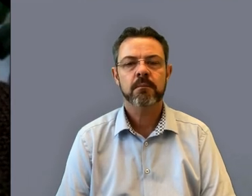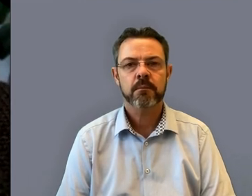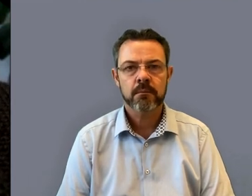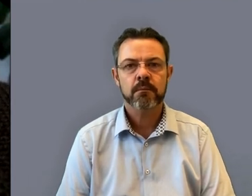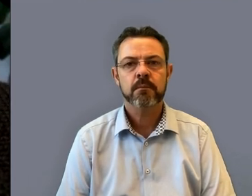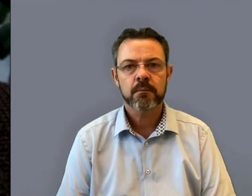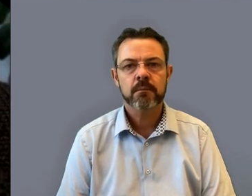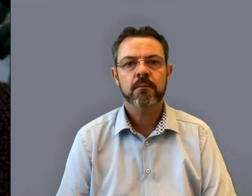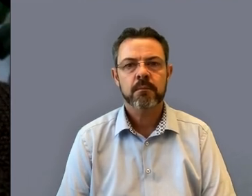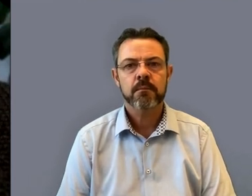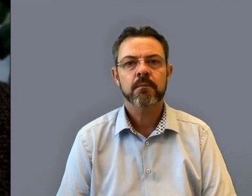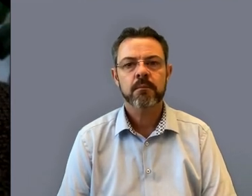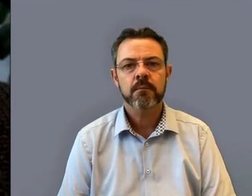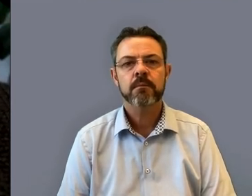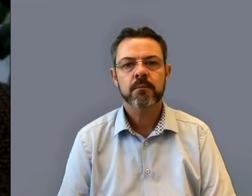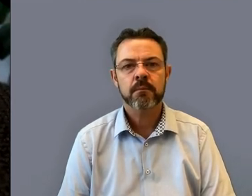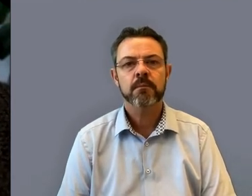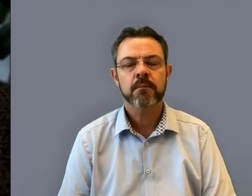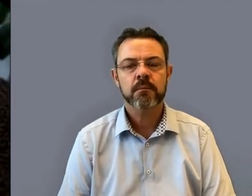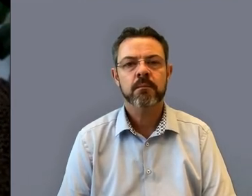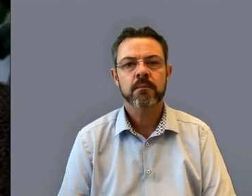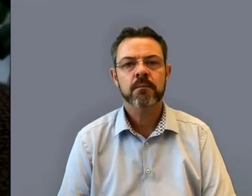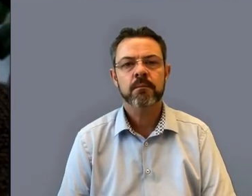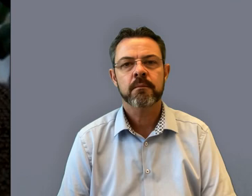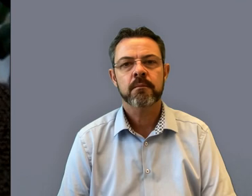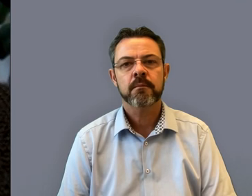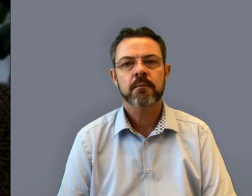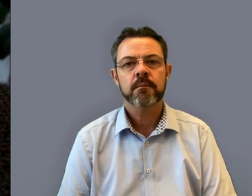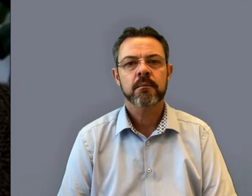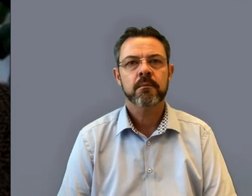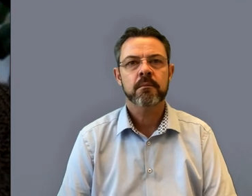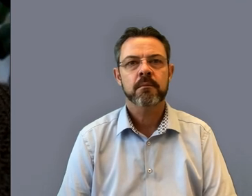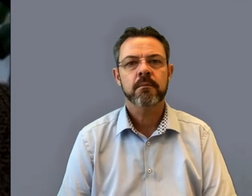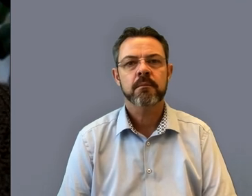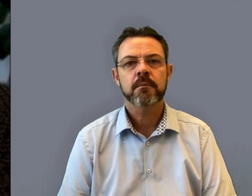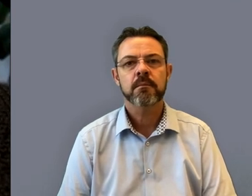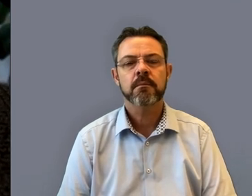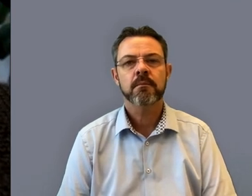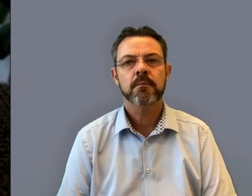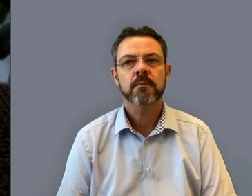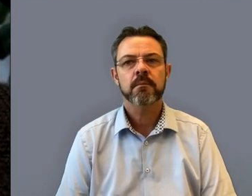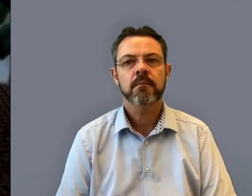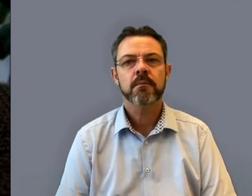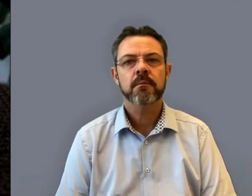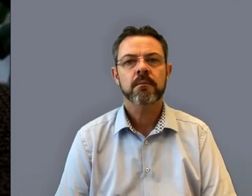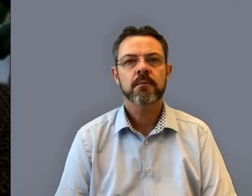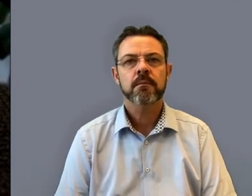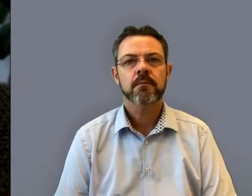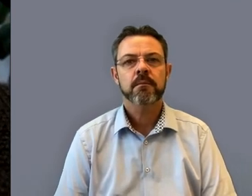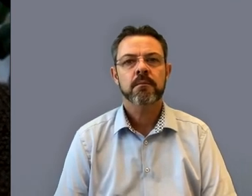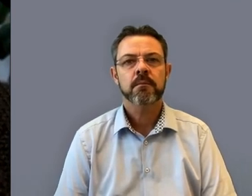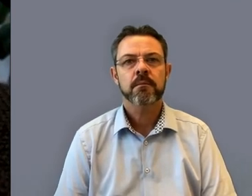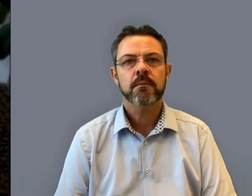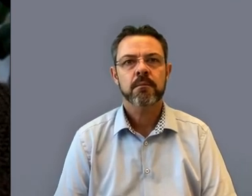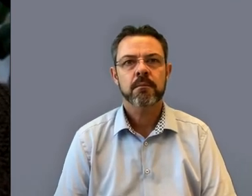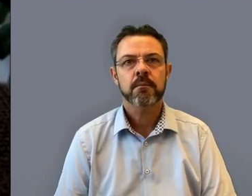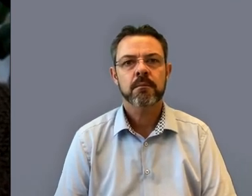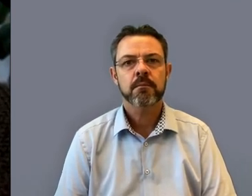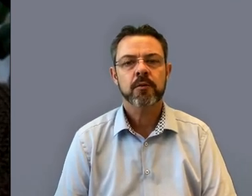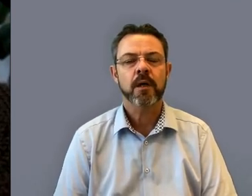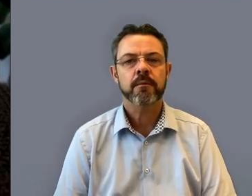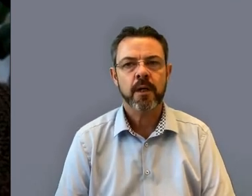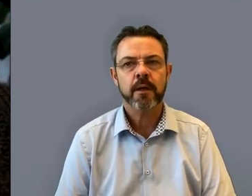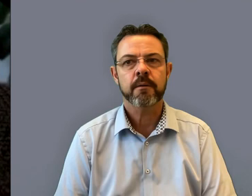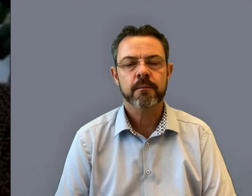take it back to a facility. So even during COVID, I don't think of any organizations that benefited